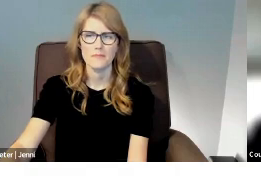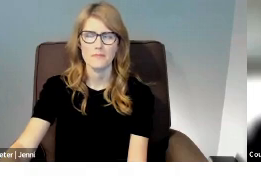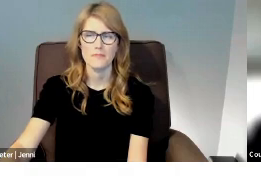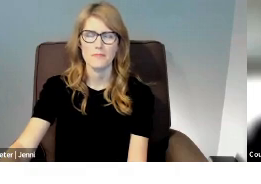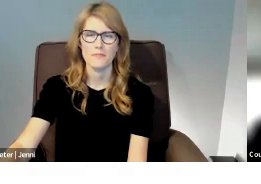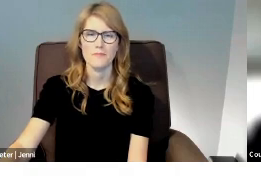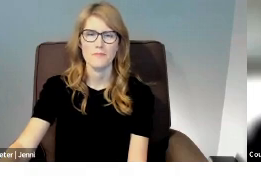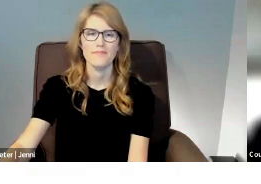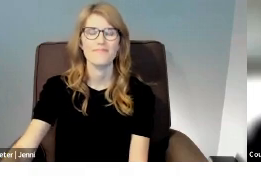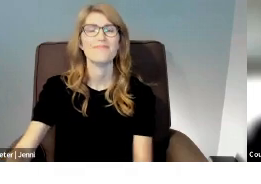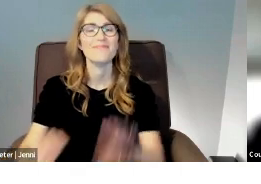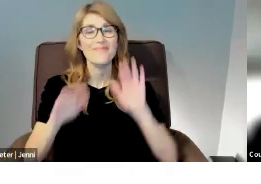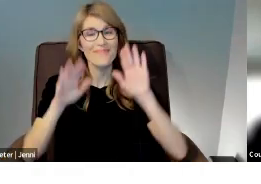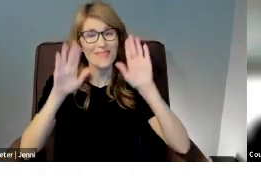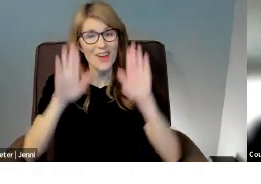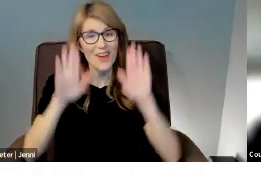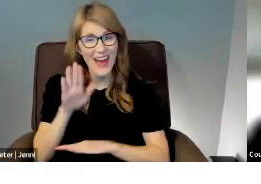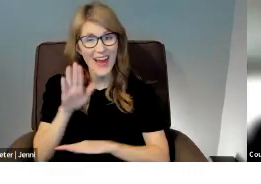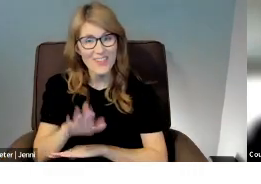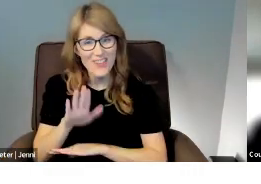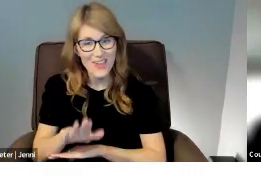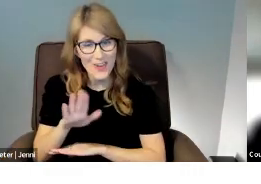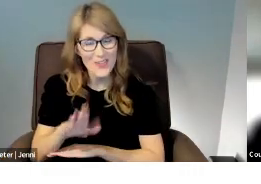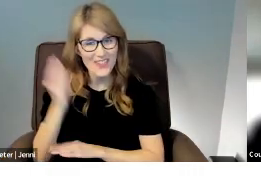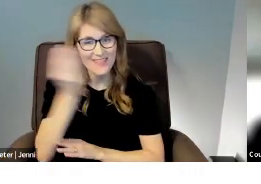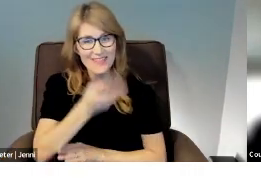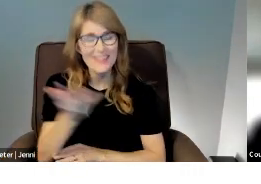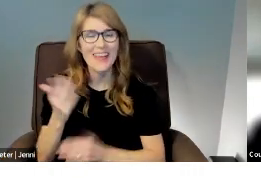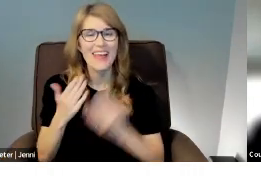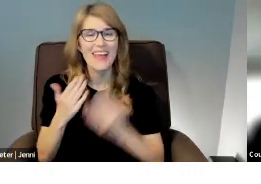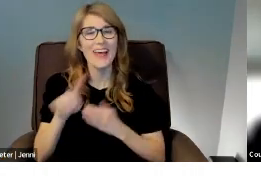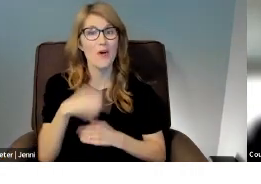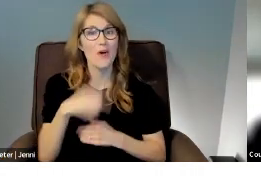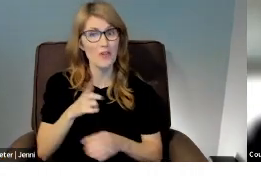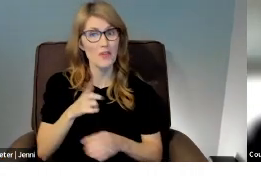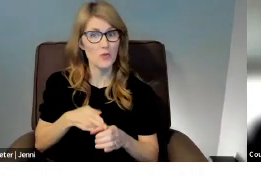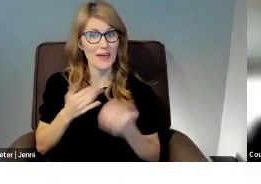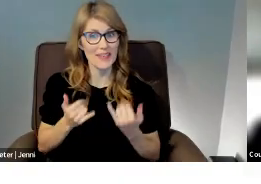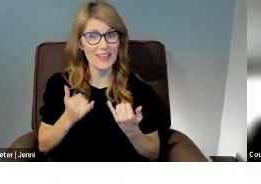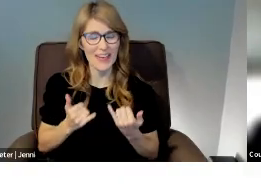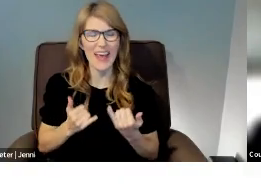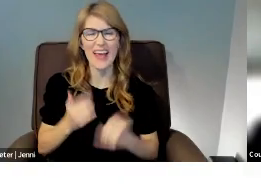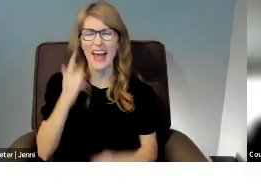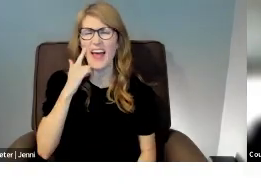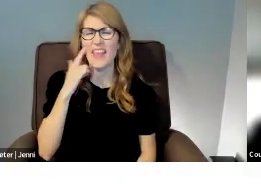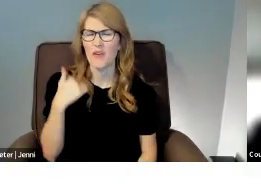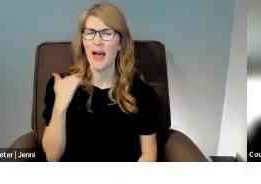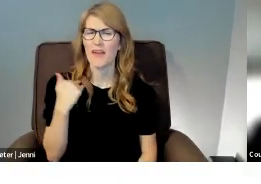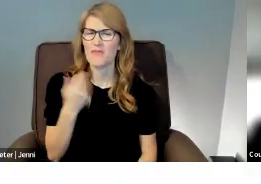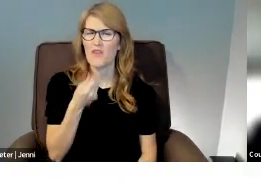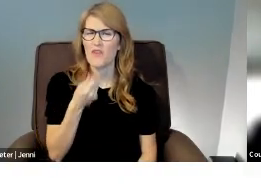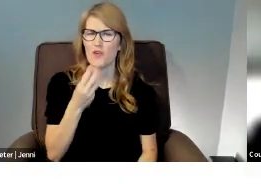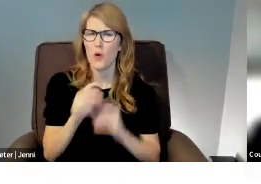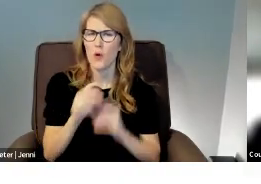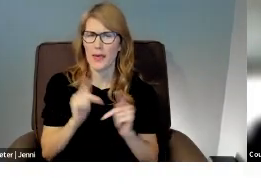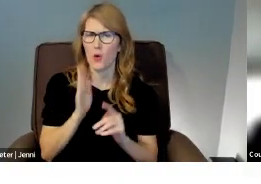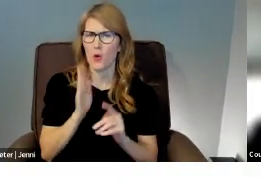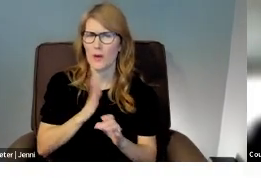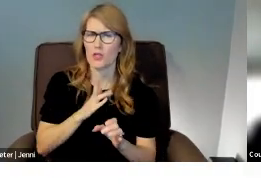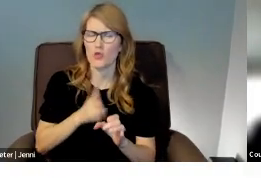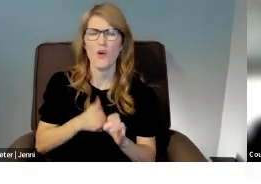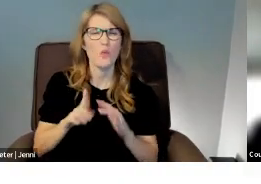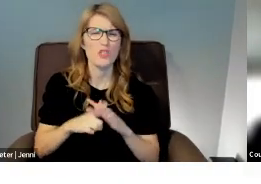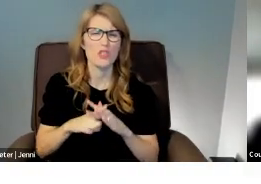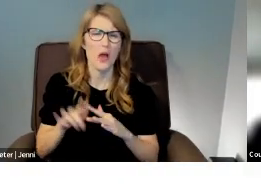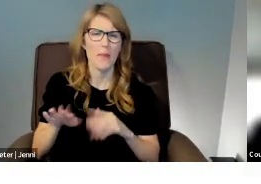Good afternoon, everybody. Thanks for joining us today. I think we may have a few more people trickling in, so we're going to get started at